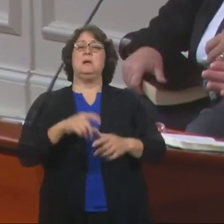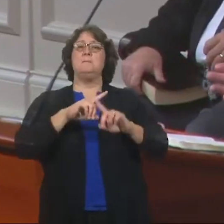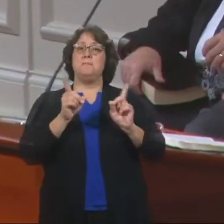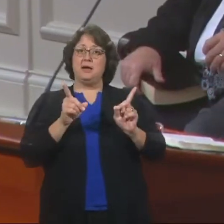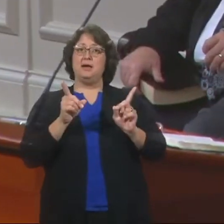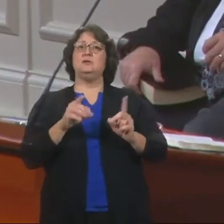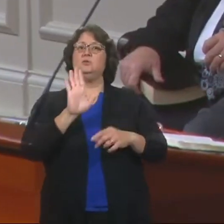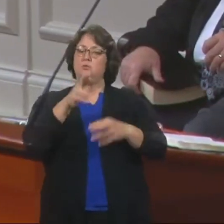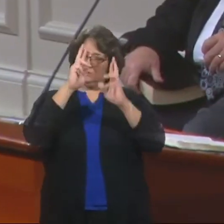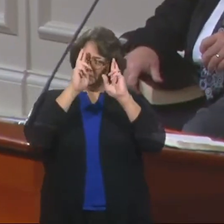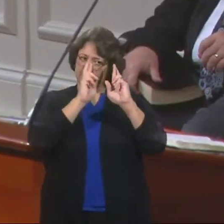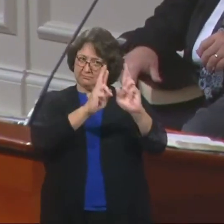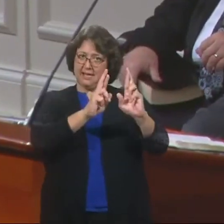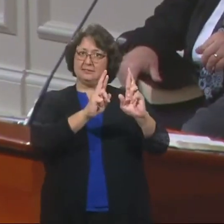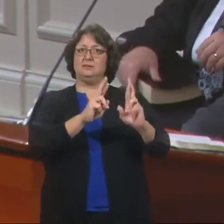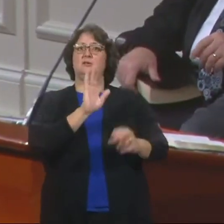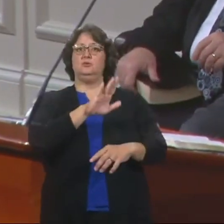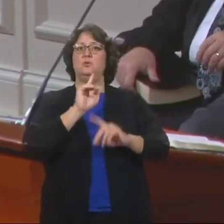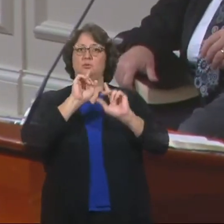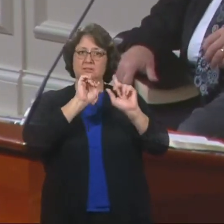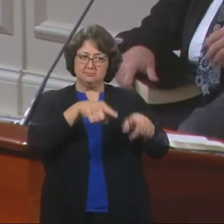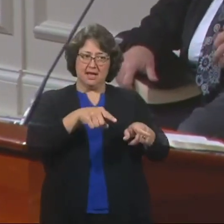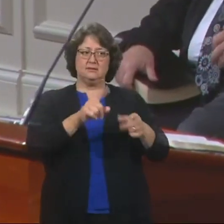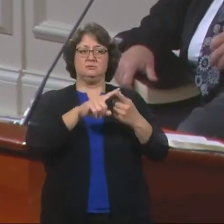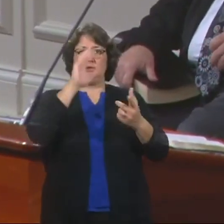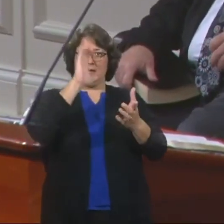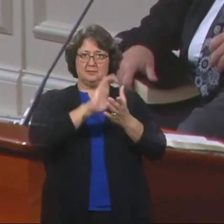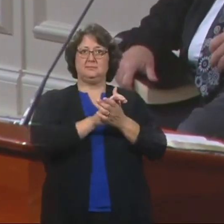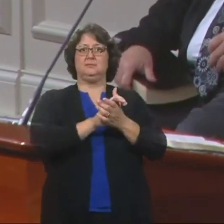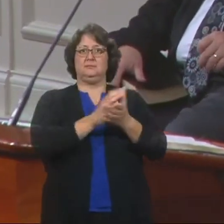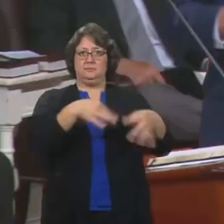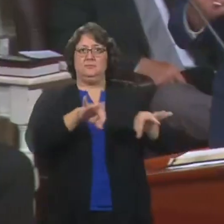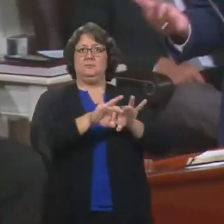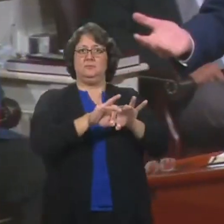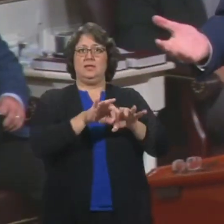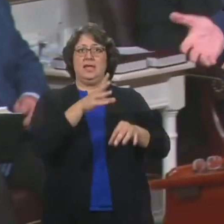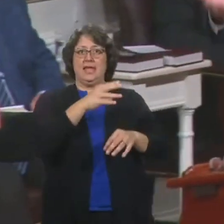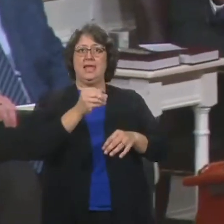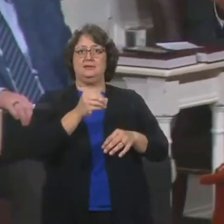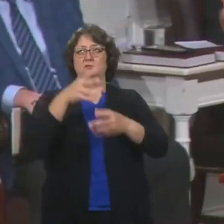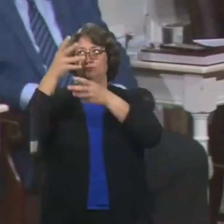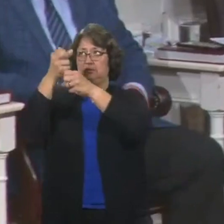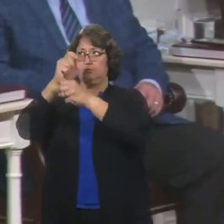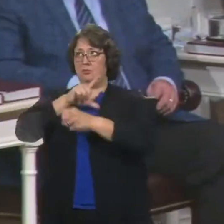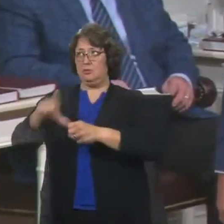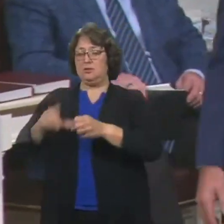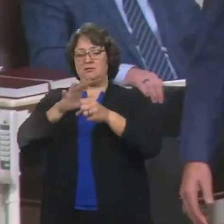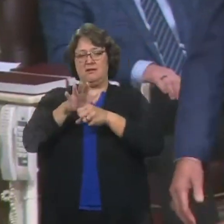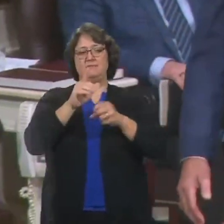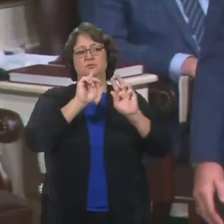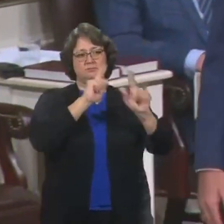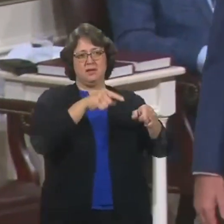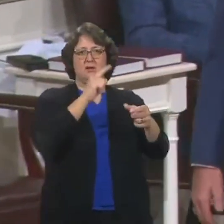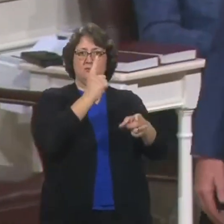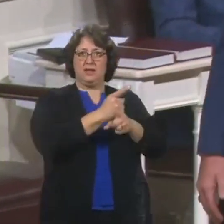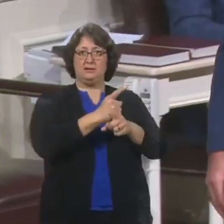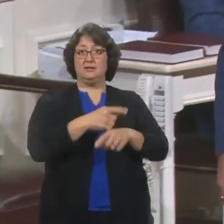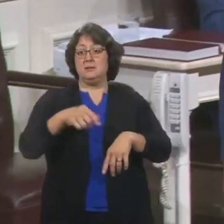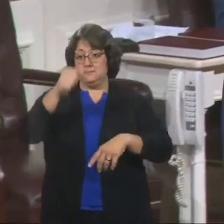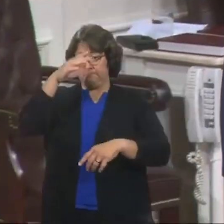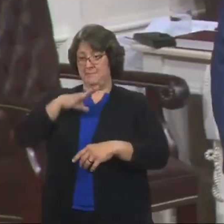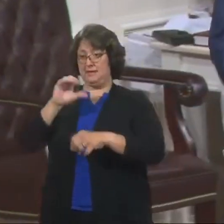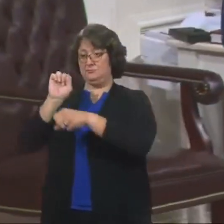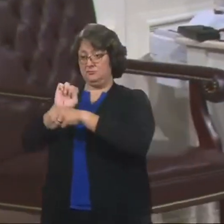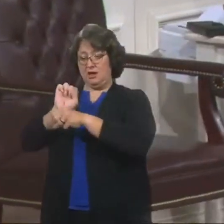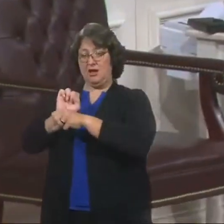It's going to be your respect and your response and trusting the Lord enough to respond right. For men, our job is to love.